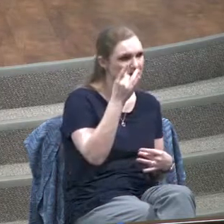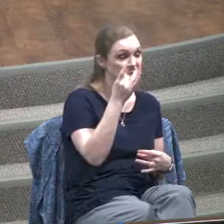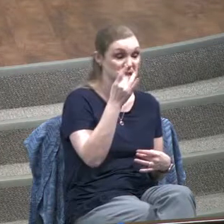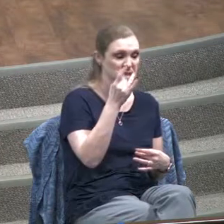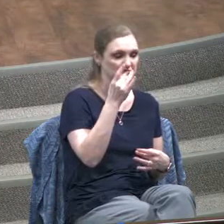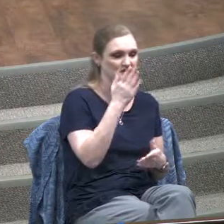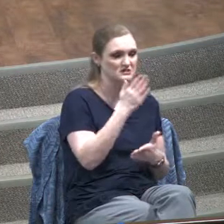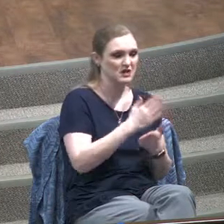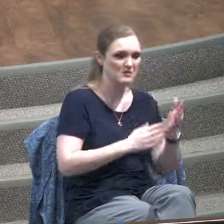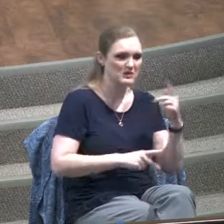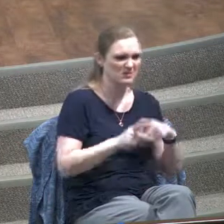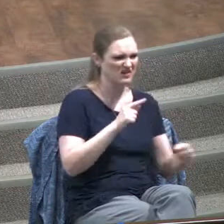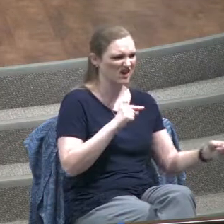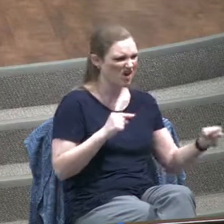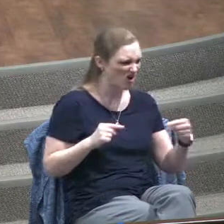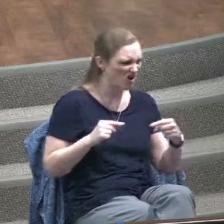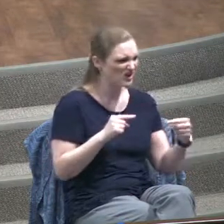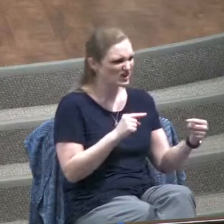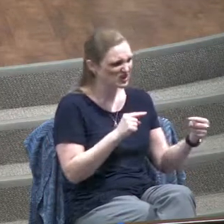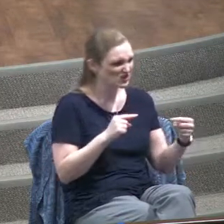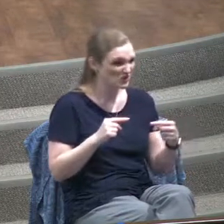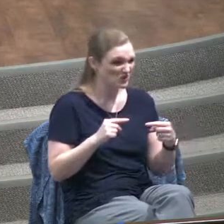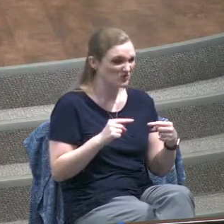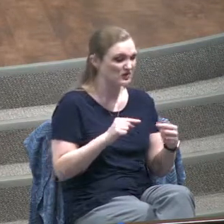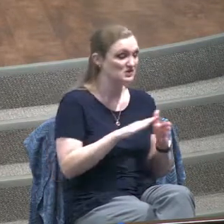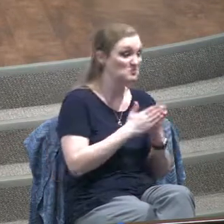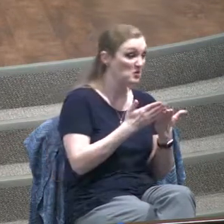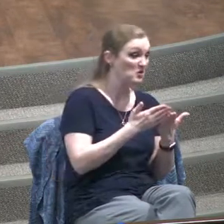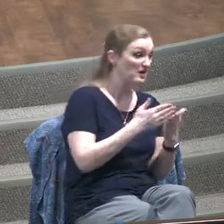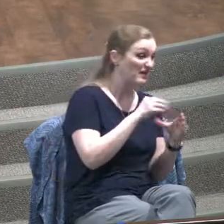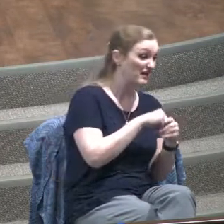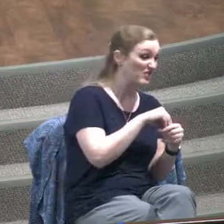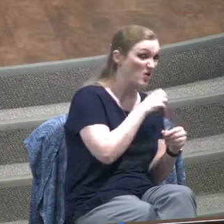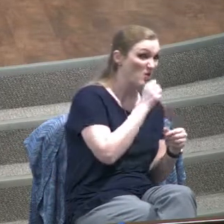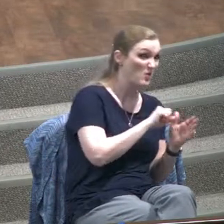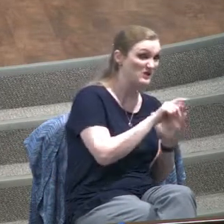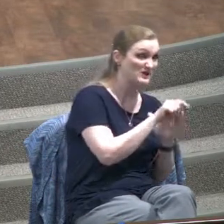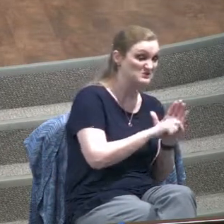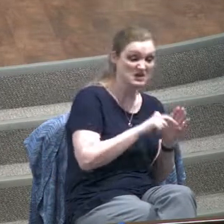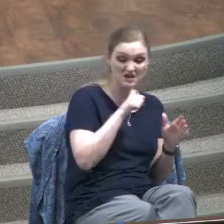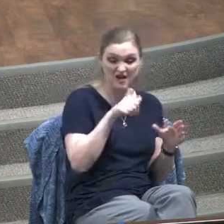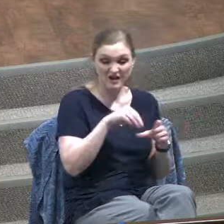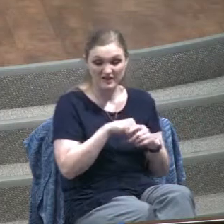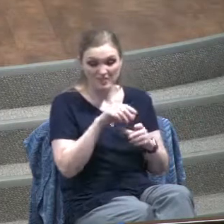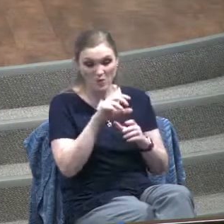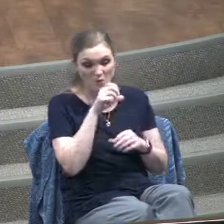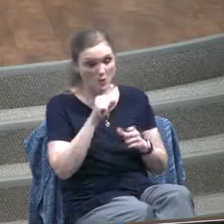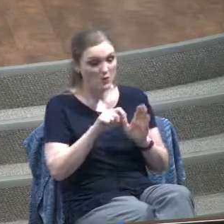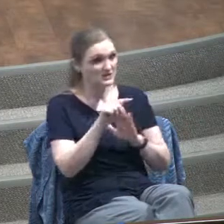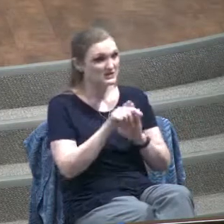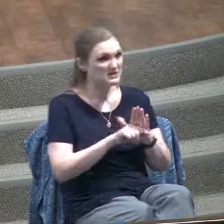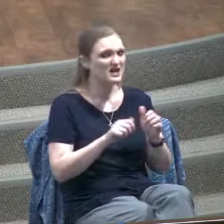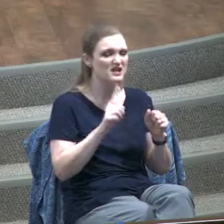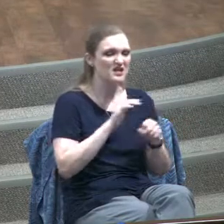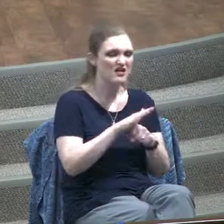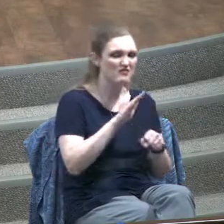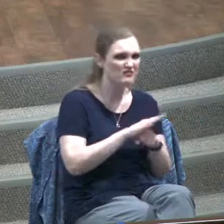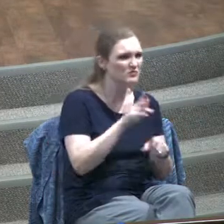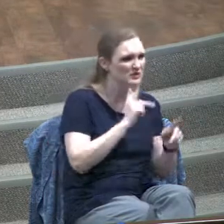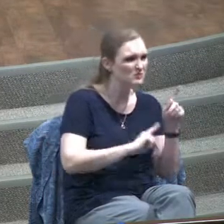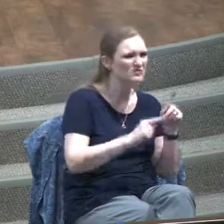controversy, some argument about whether this book really should be in the Old Testament canon, but enough of the scholars felt like it